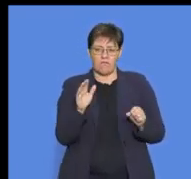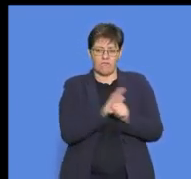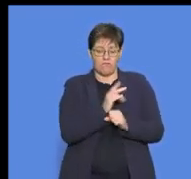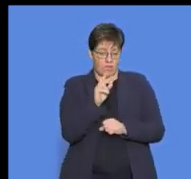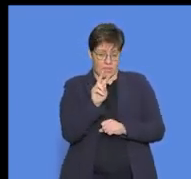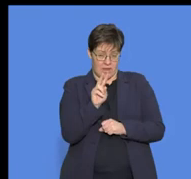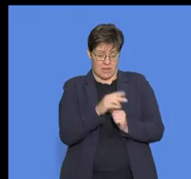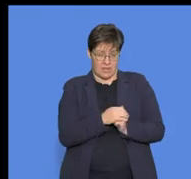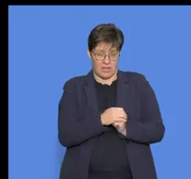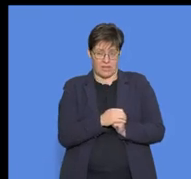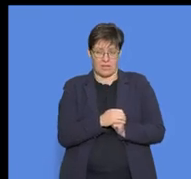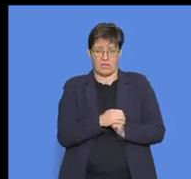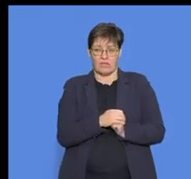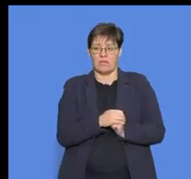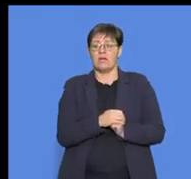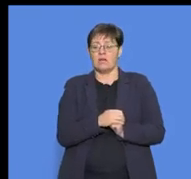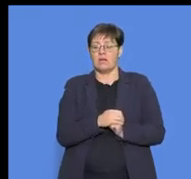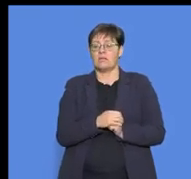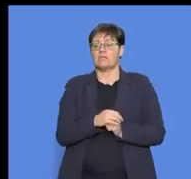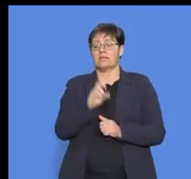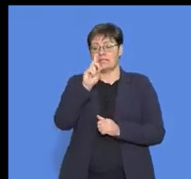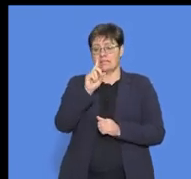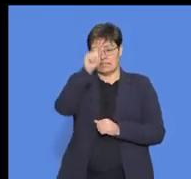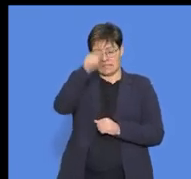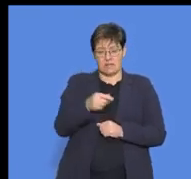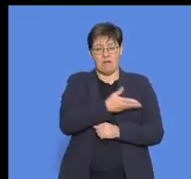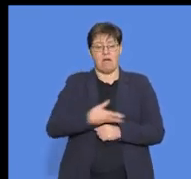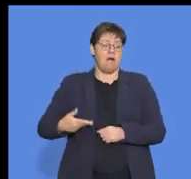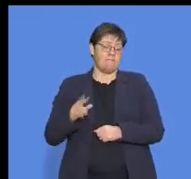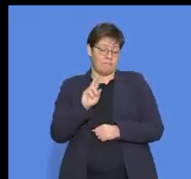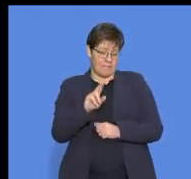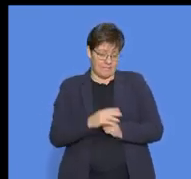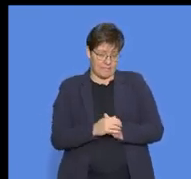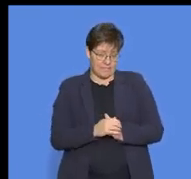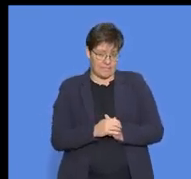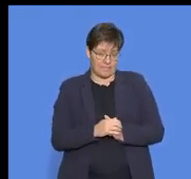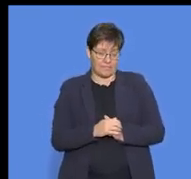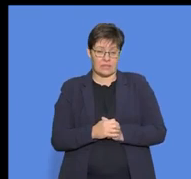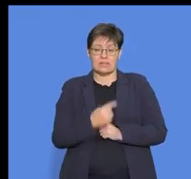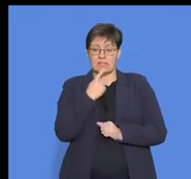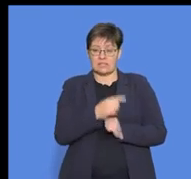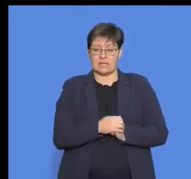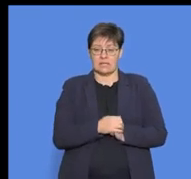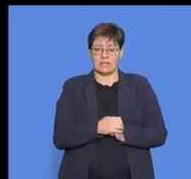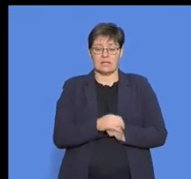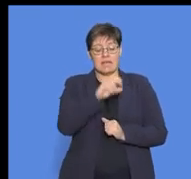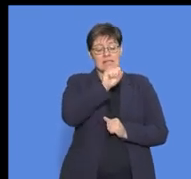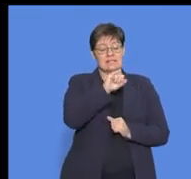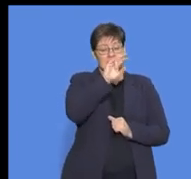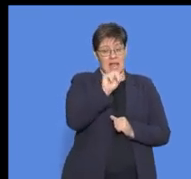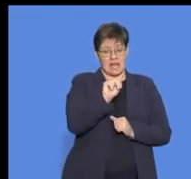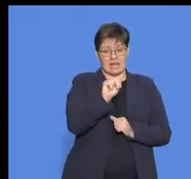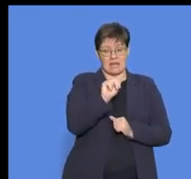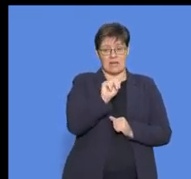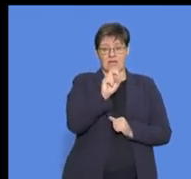have one full pair, and we can work out D using this half pair here. So we're going to begin by saying